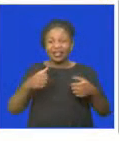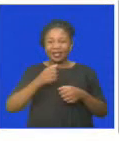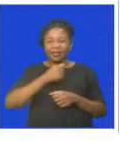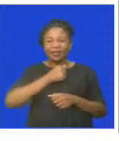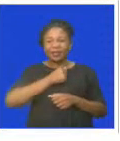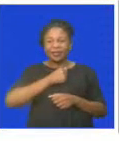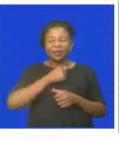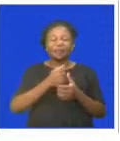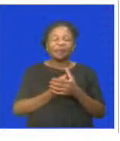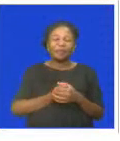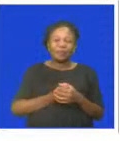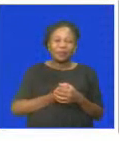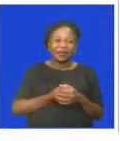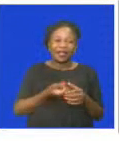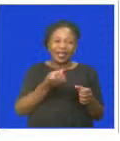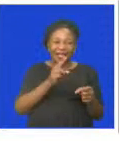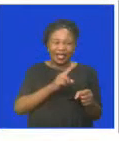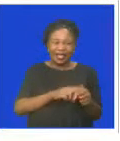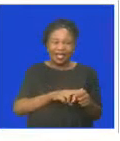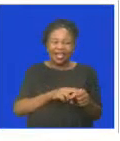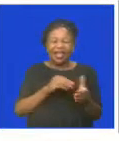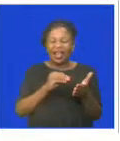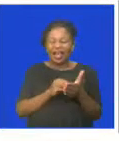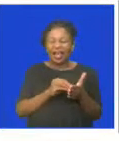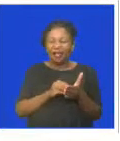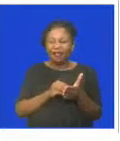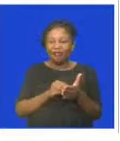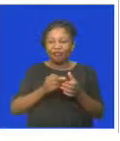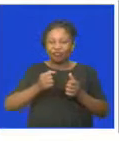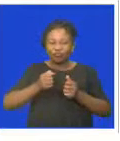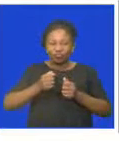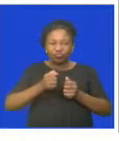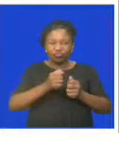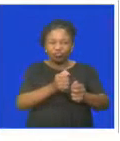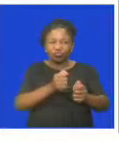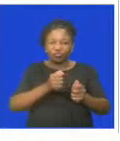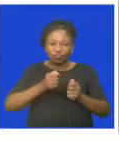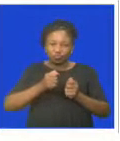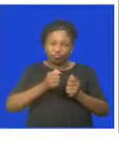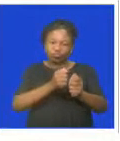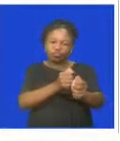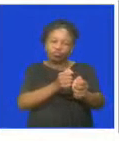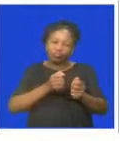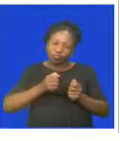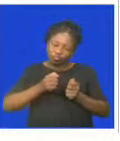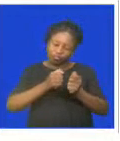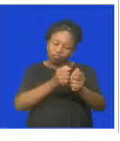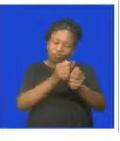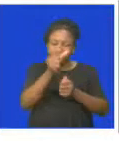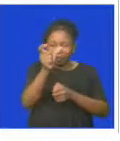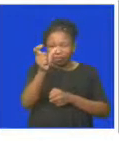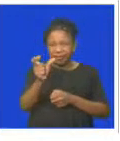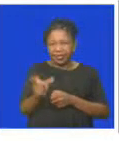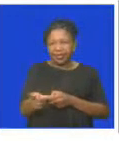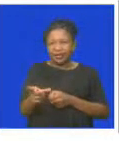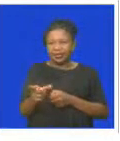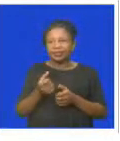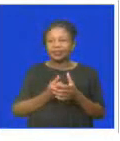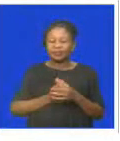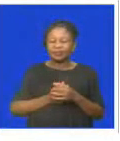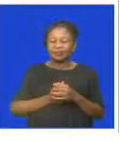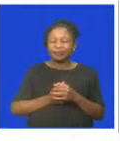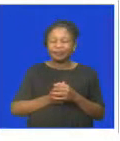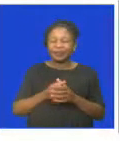A carpenter. What is the role of carpenters? The carpenters use